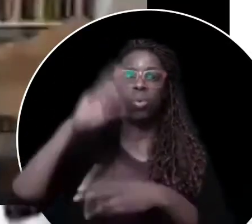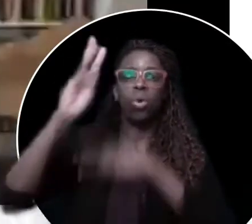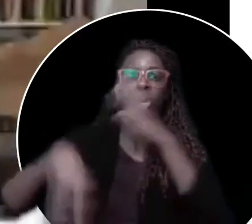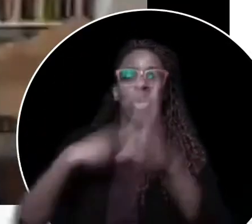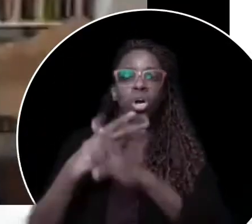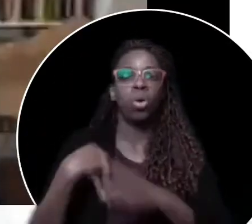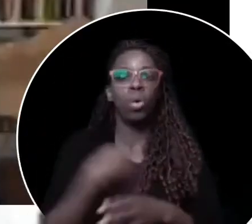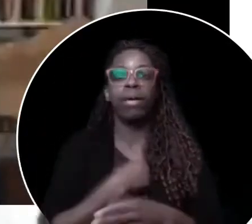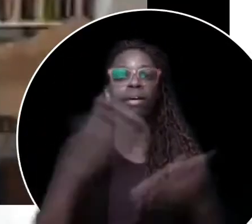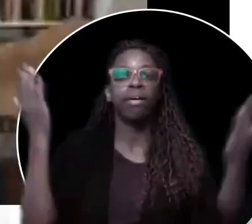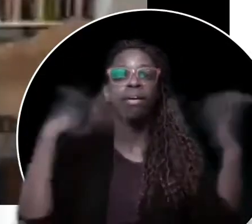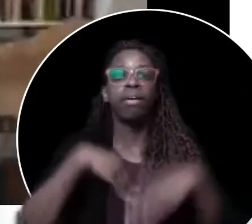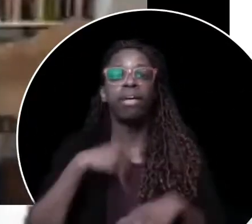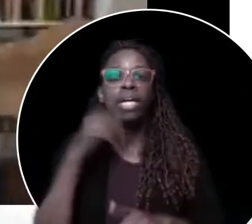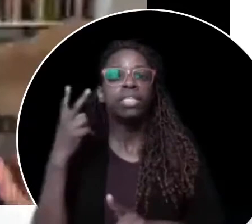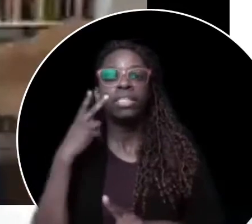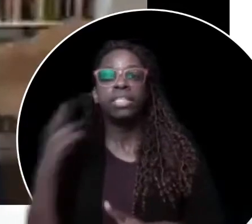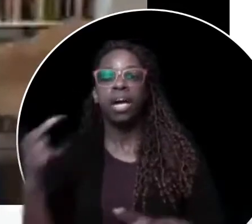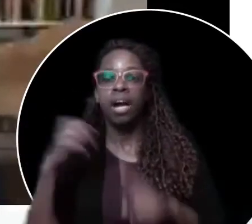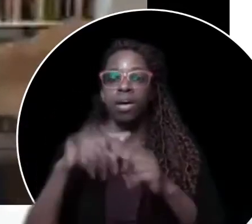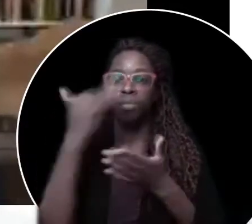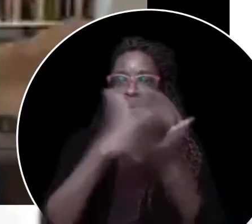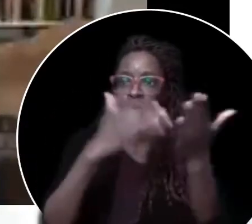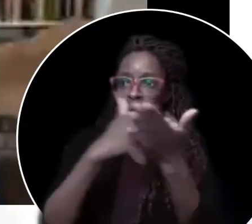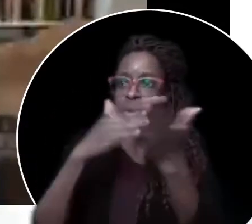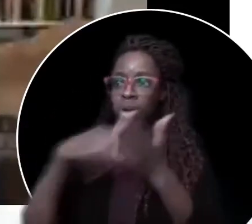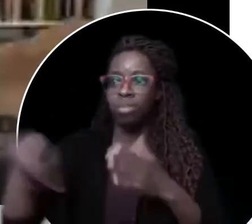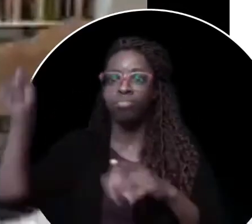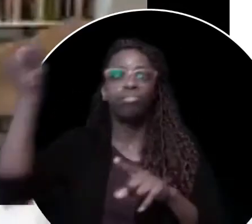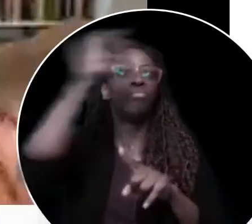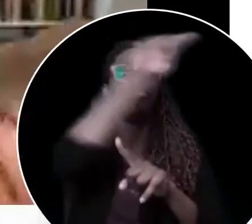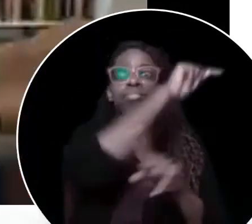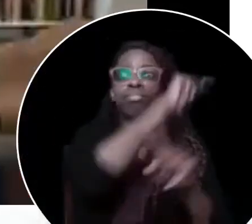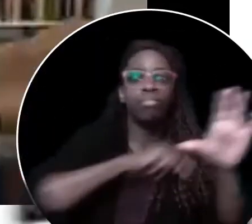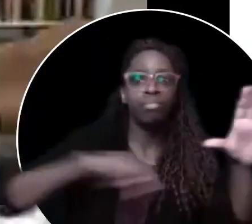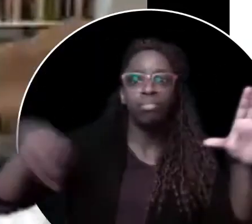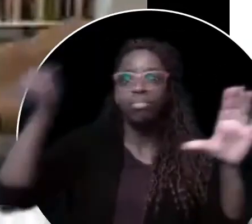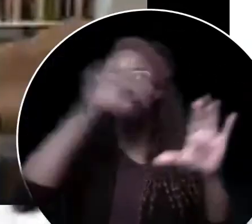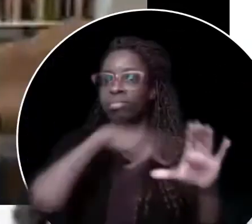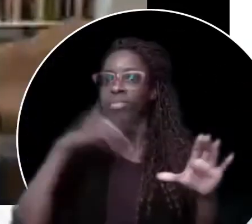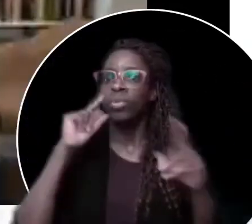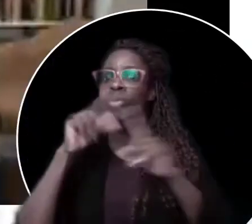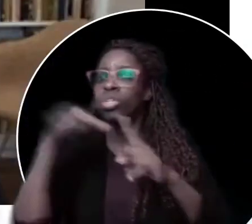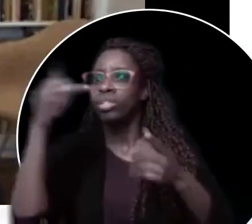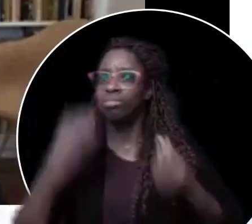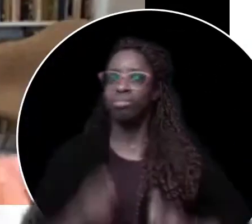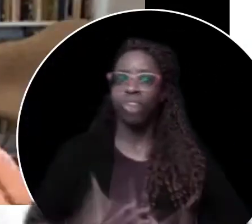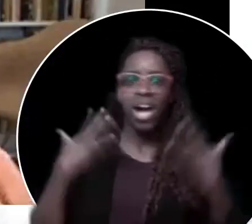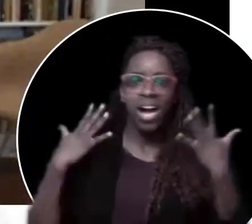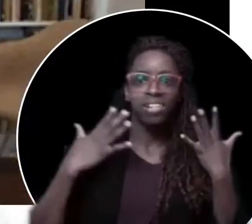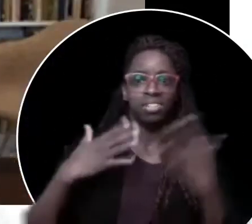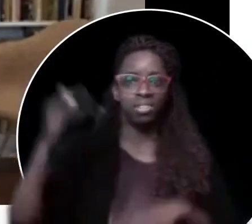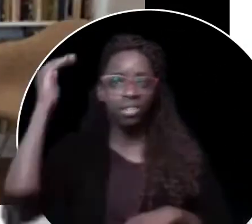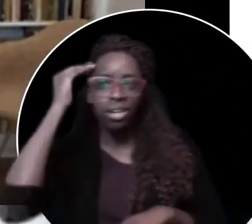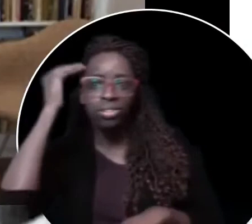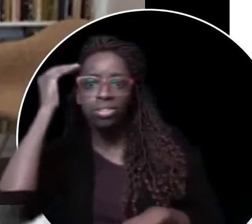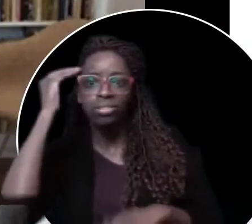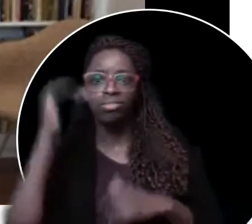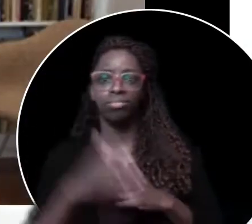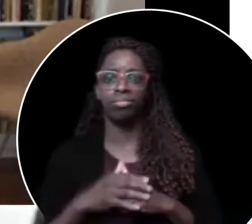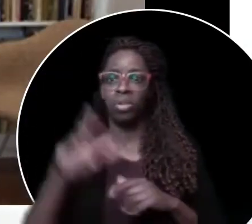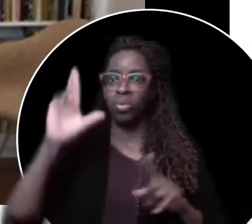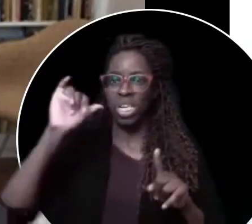Racist police crimes, probably the country that has